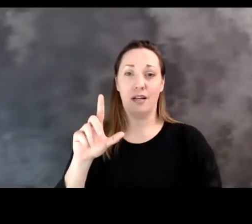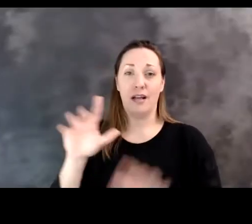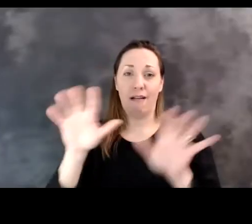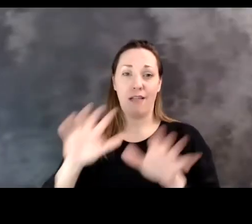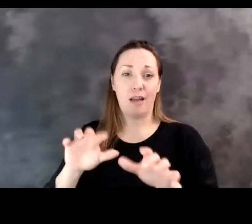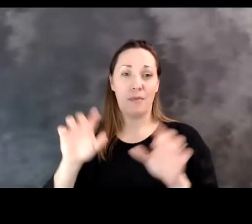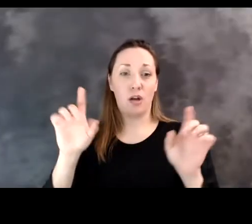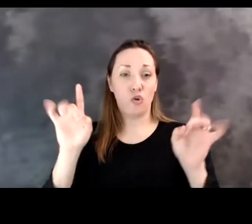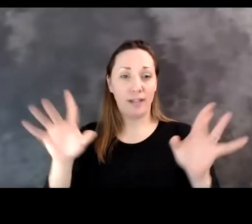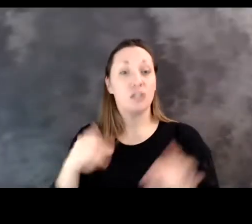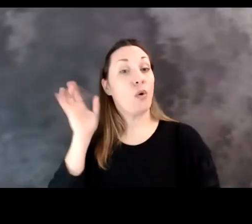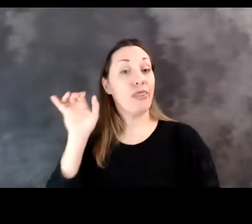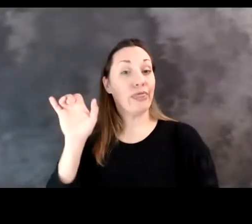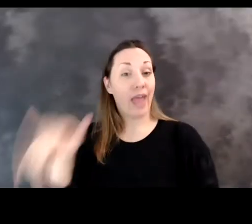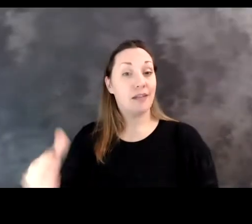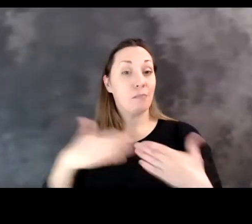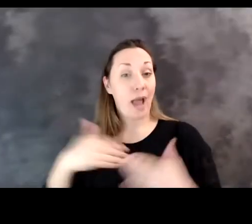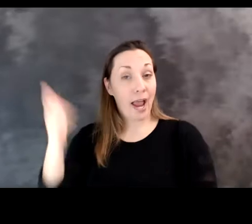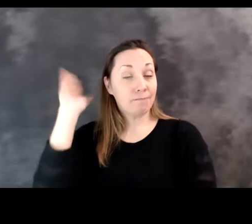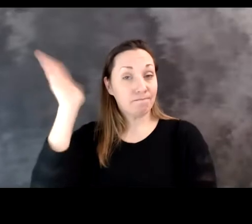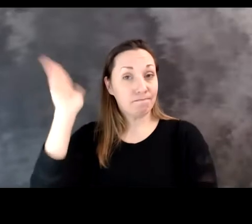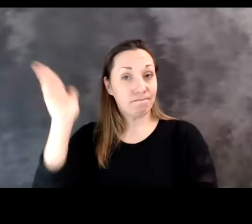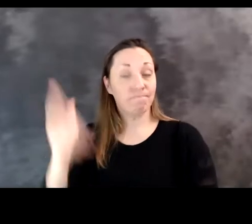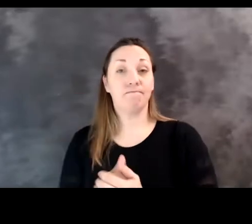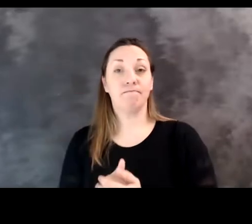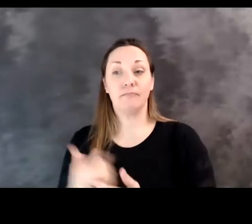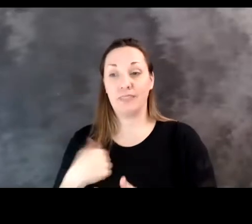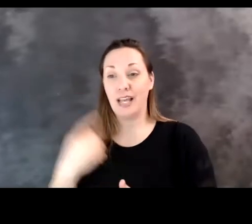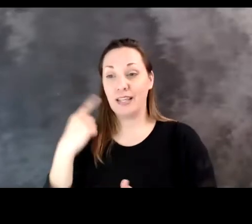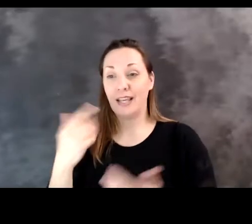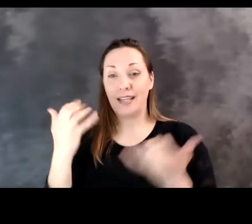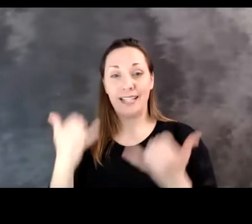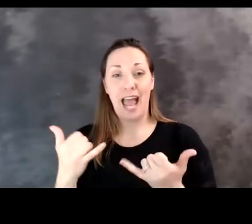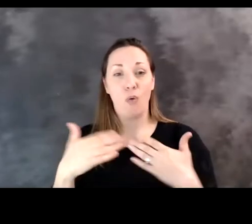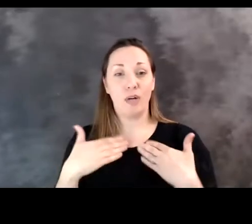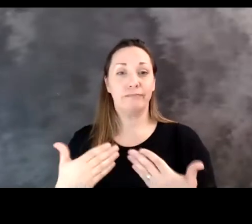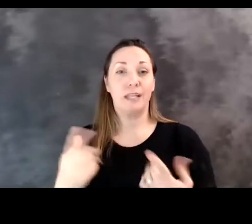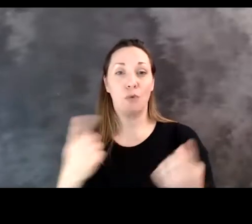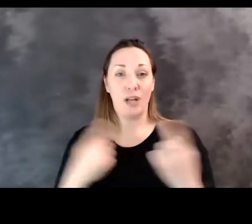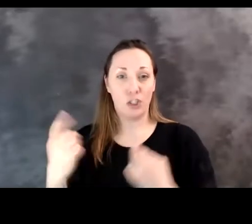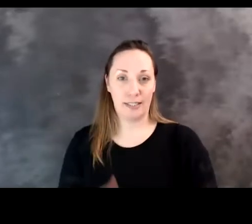All right, so that is what I have for my presentation, and I think we're going to take some questions now.